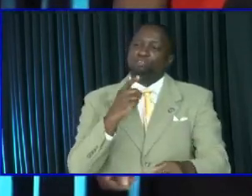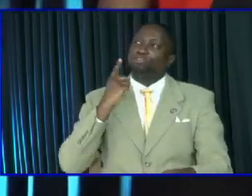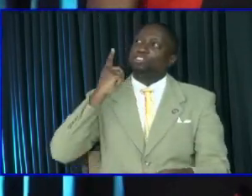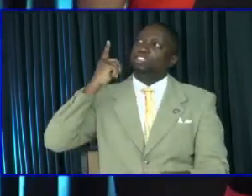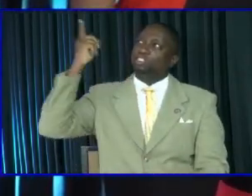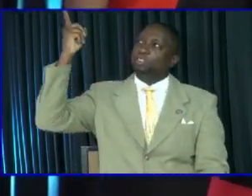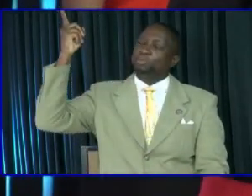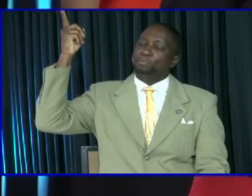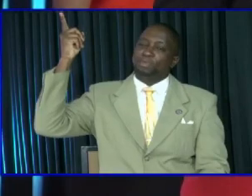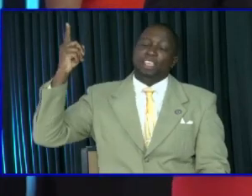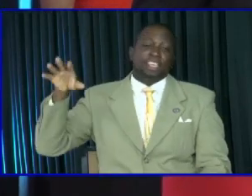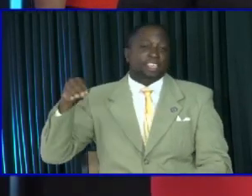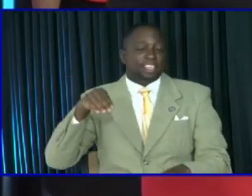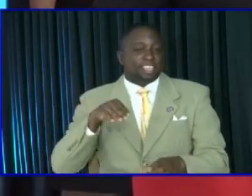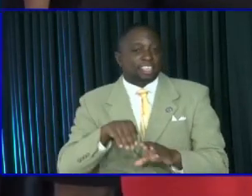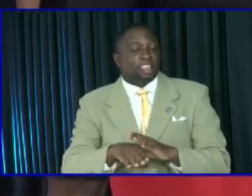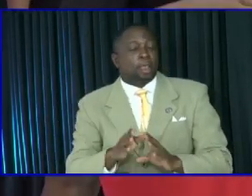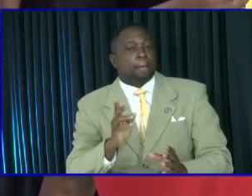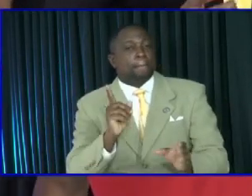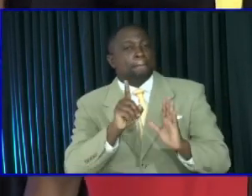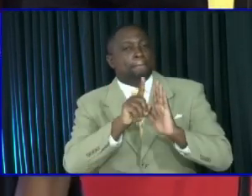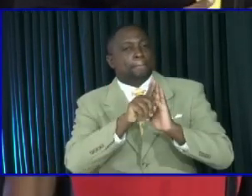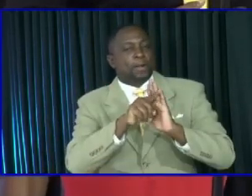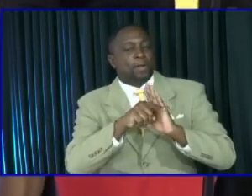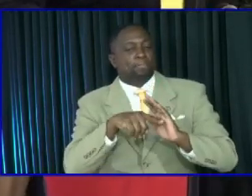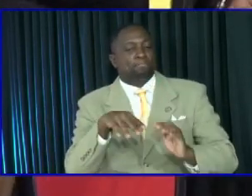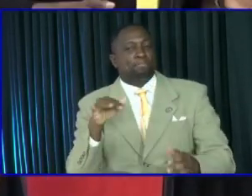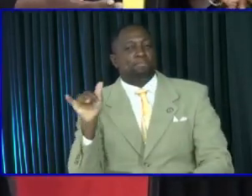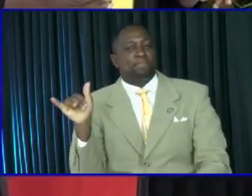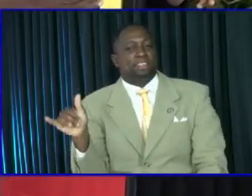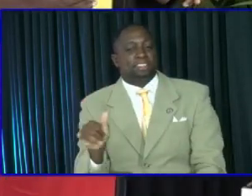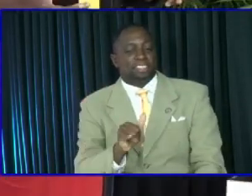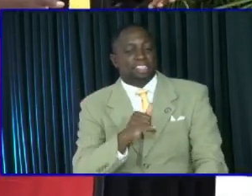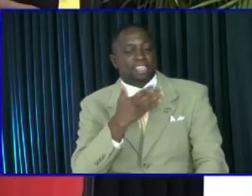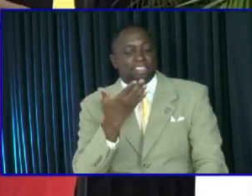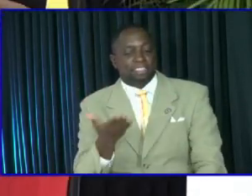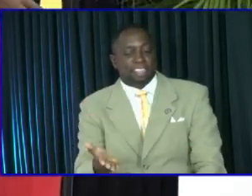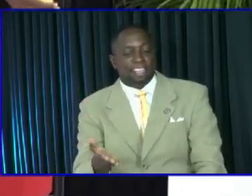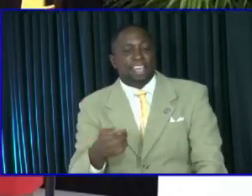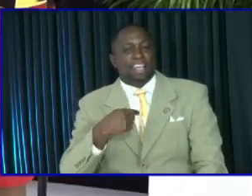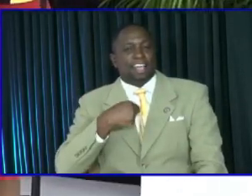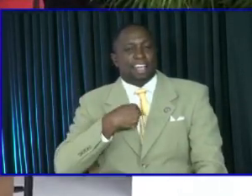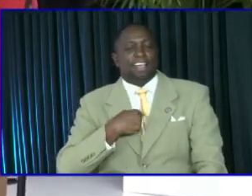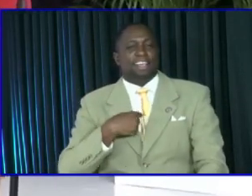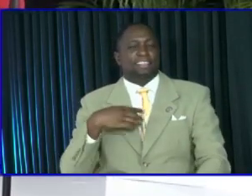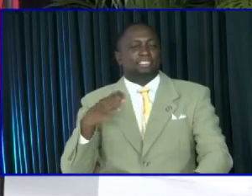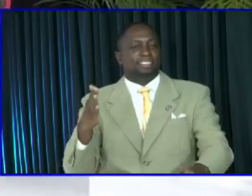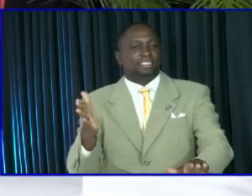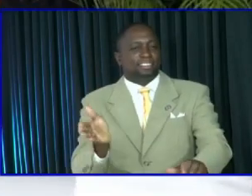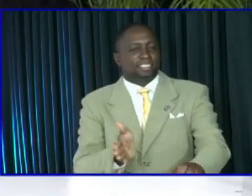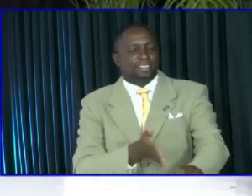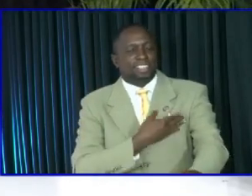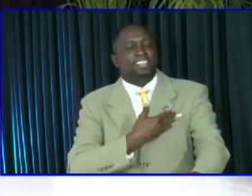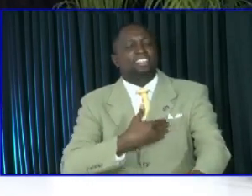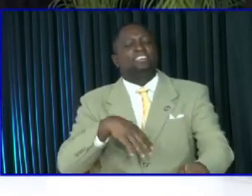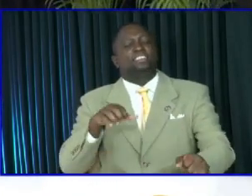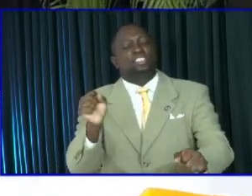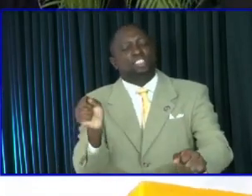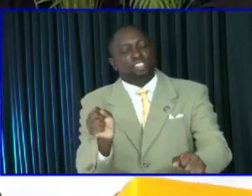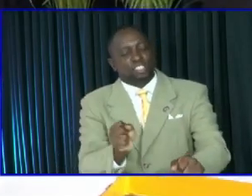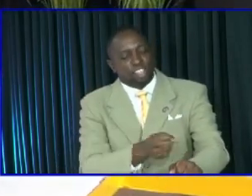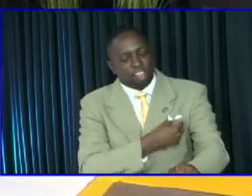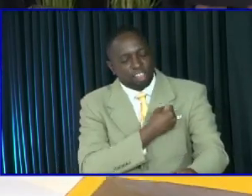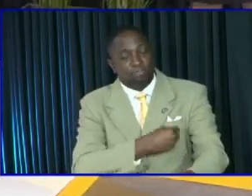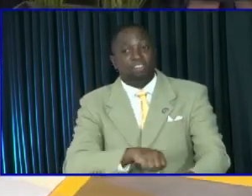Jesus. In moments like these, I sing out a